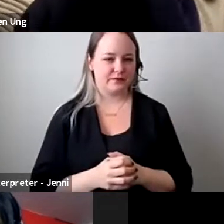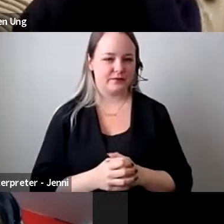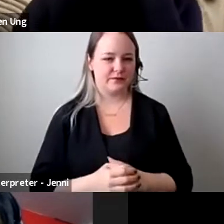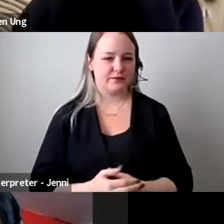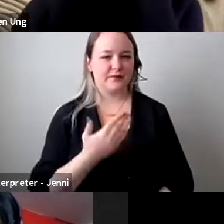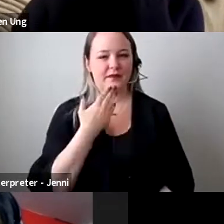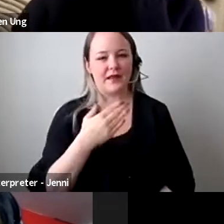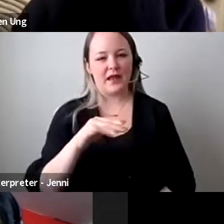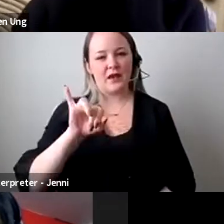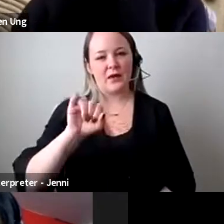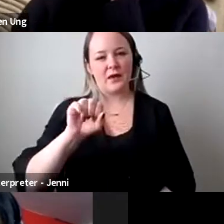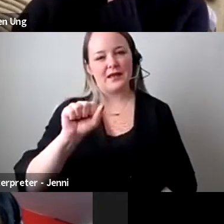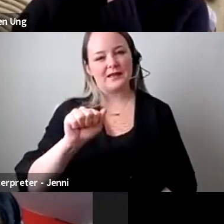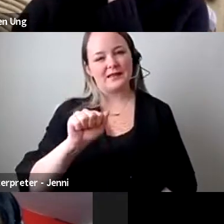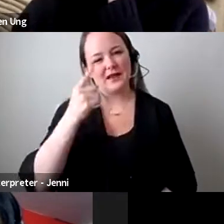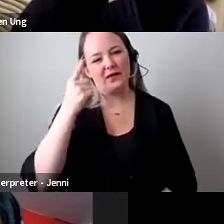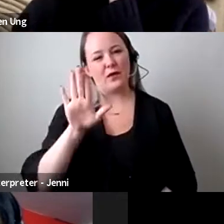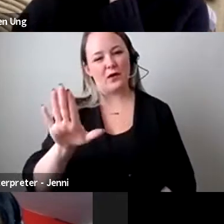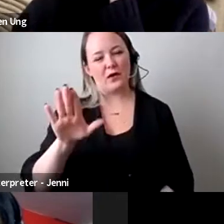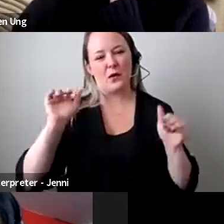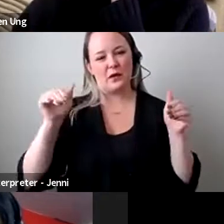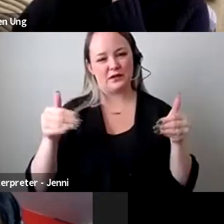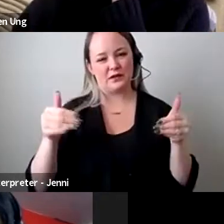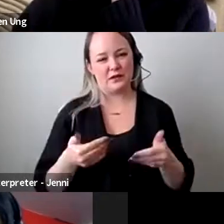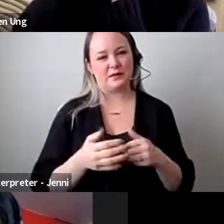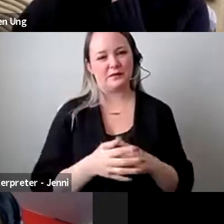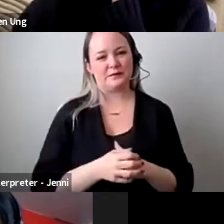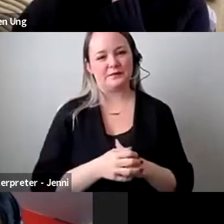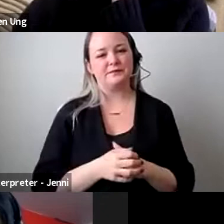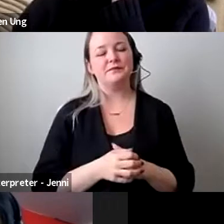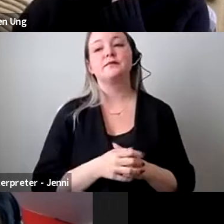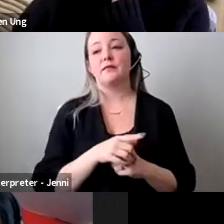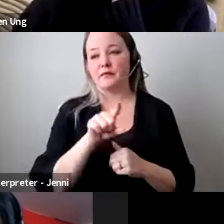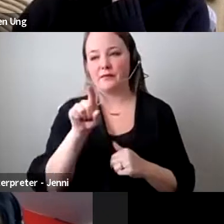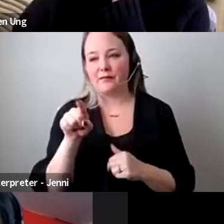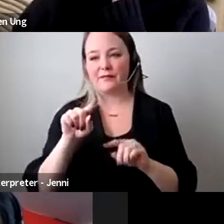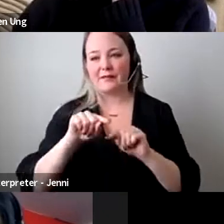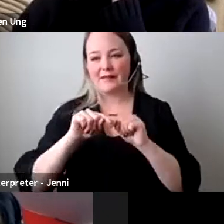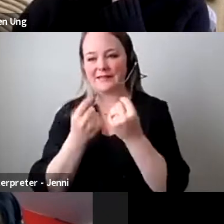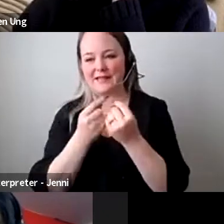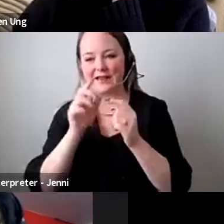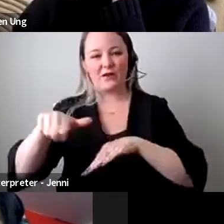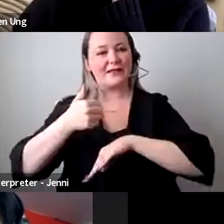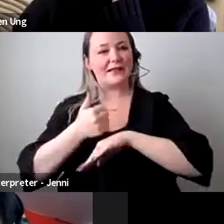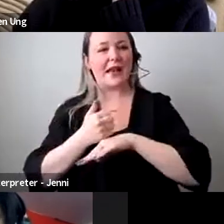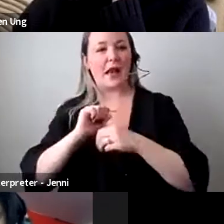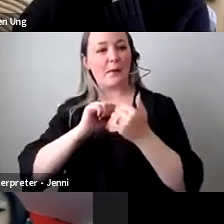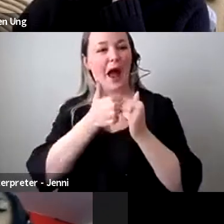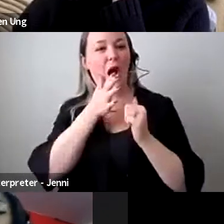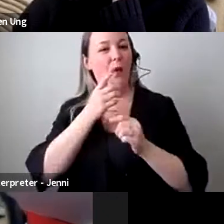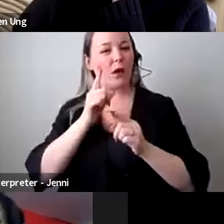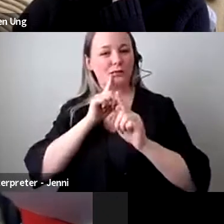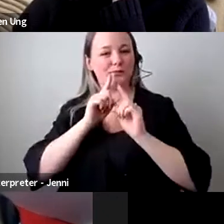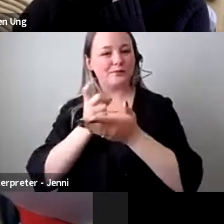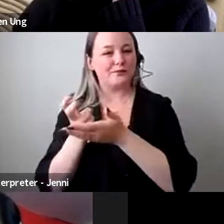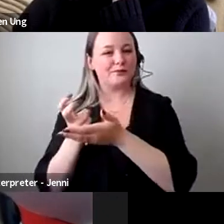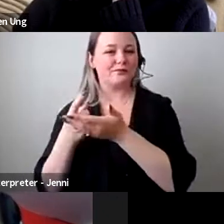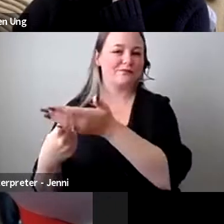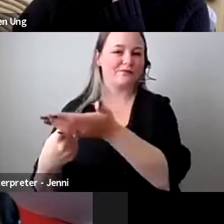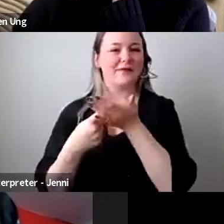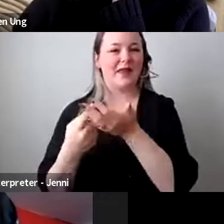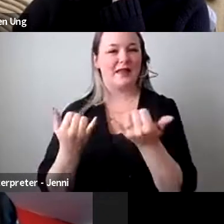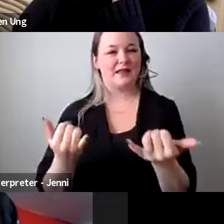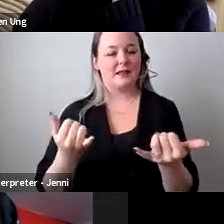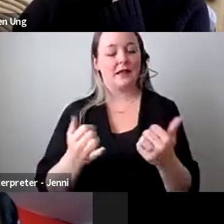warm introduction, and the rest of the team for framing our dialogue today. We're going to take a few minutes, I